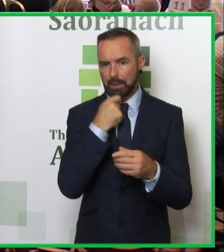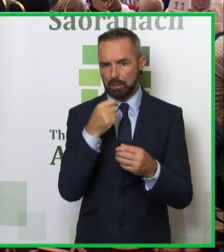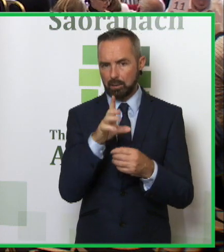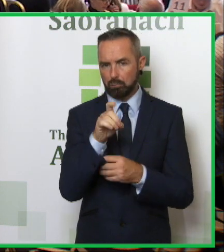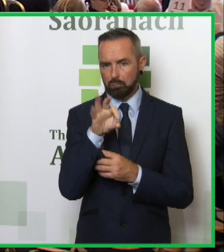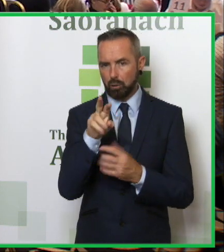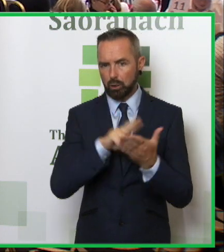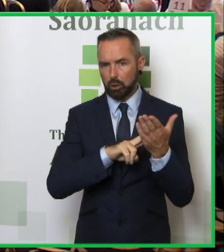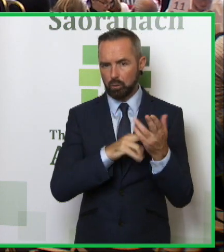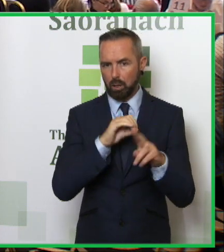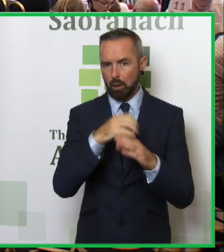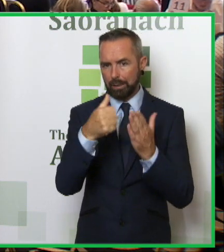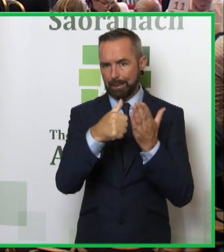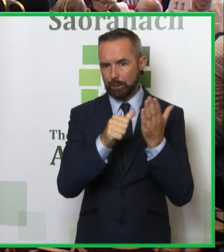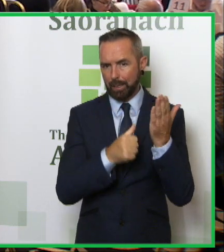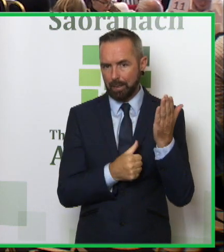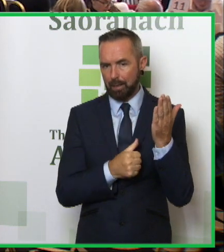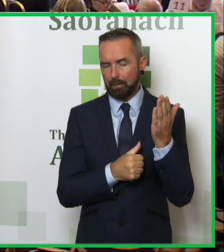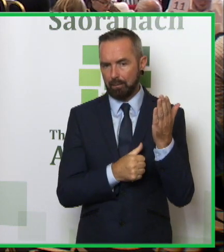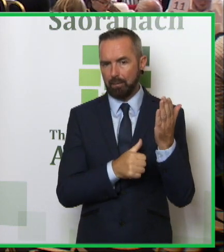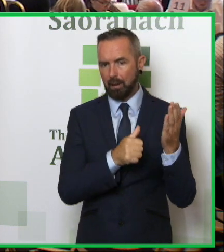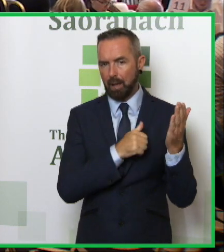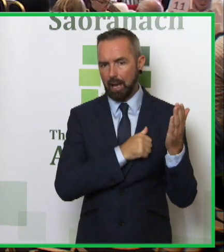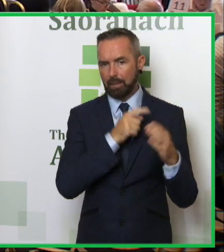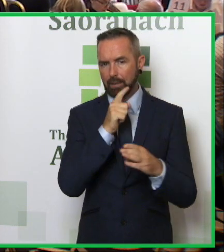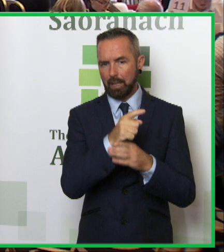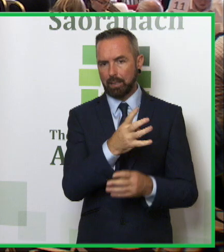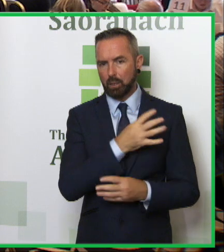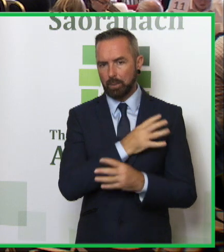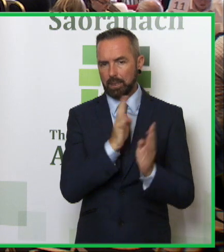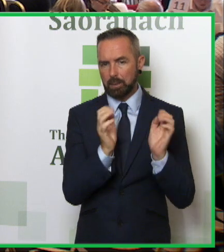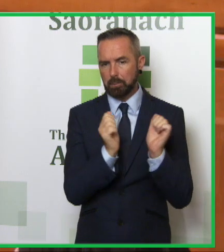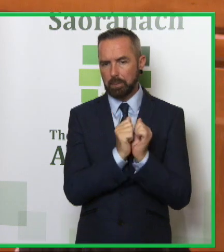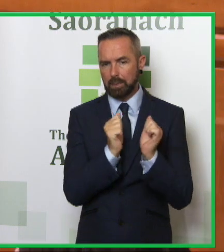on the agenda at that committee meeting